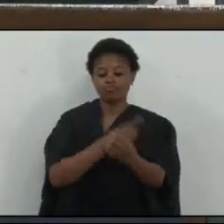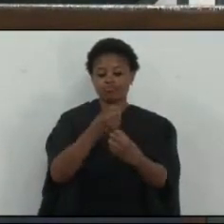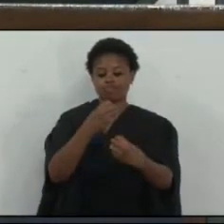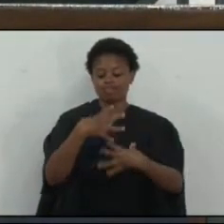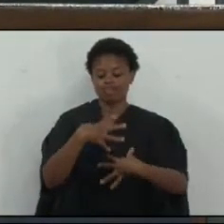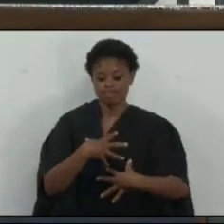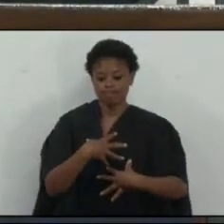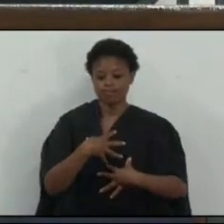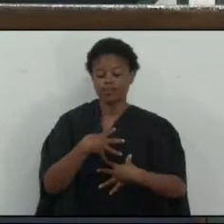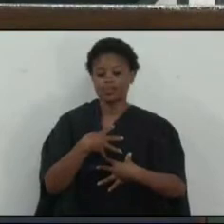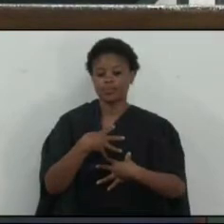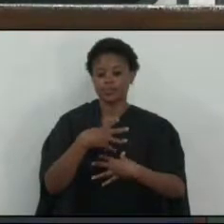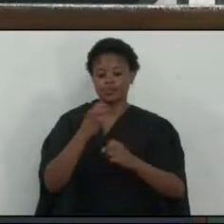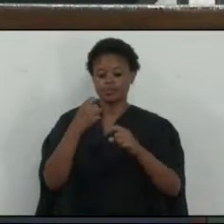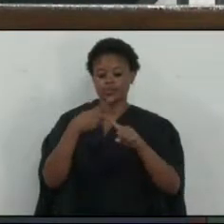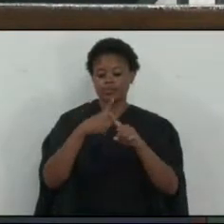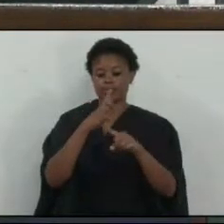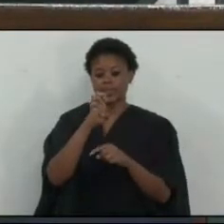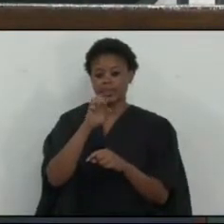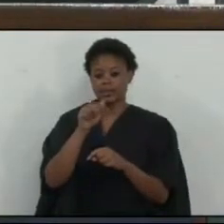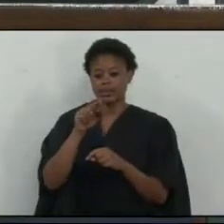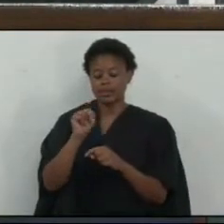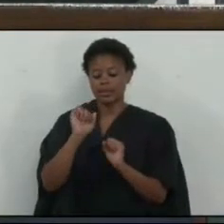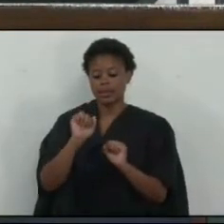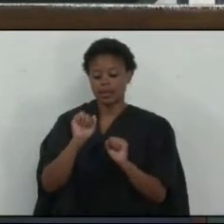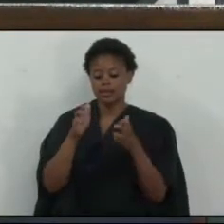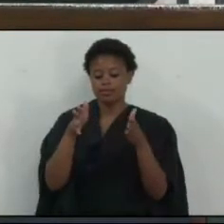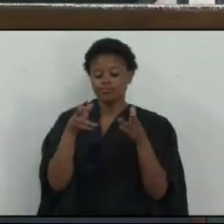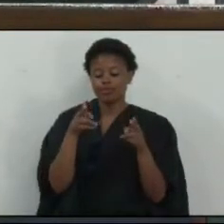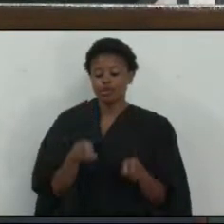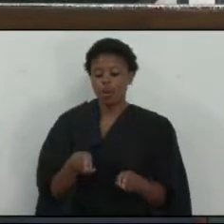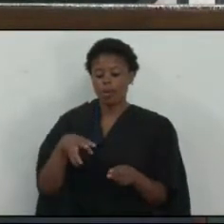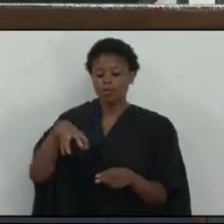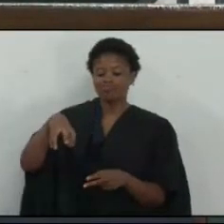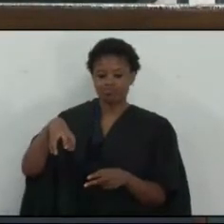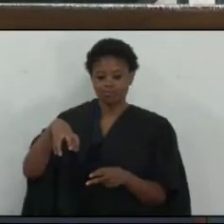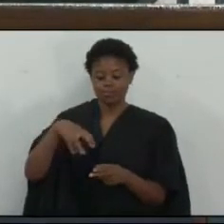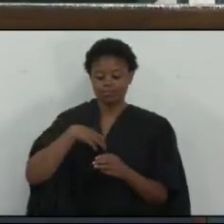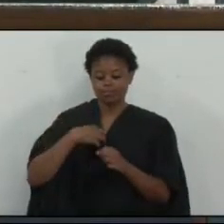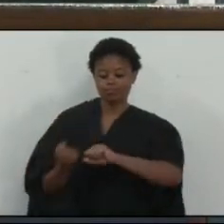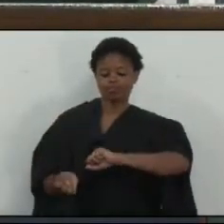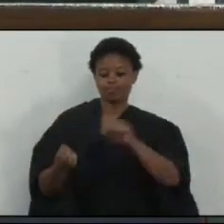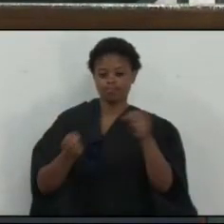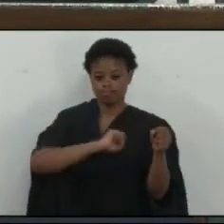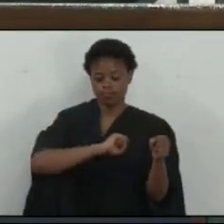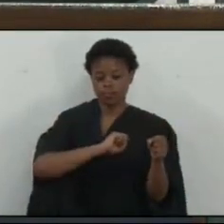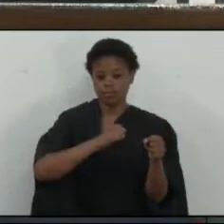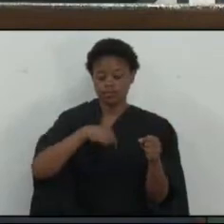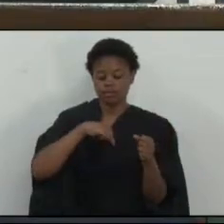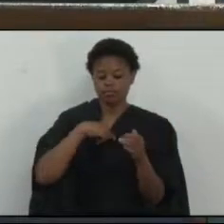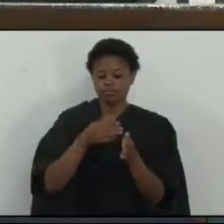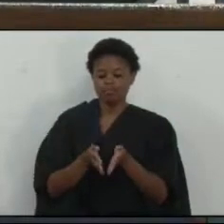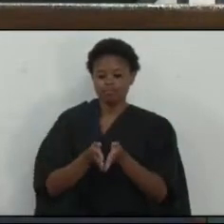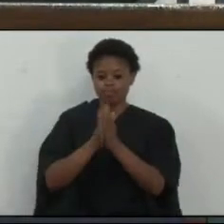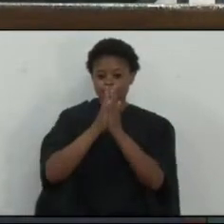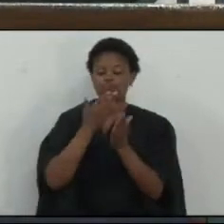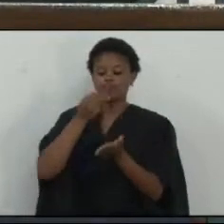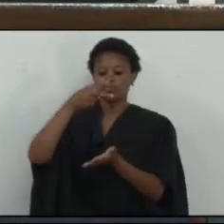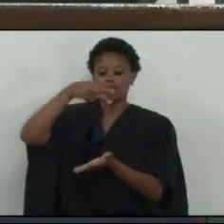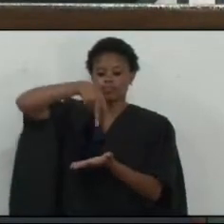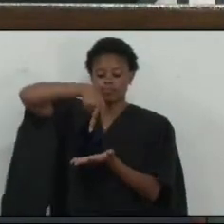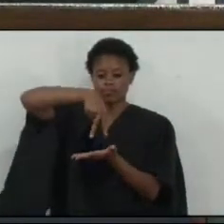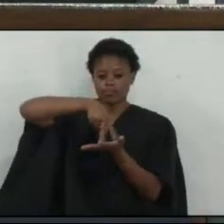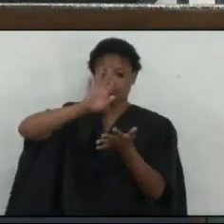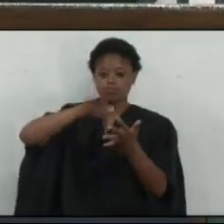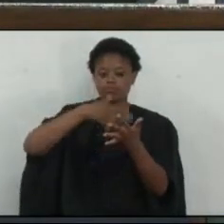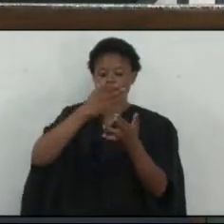vested in me as the Executive Dean of the Humanities faculty, I now close this gathering, and I request you to rise for the